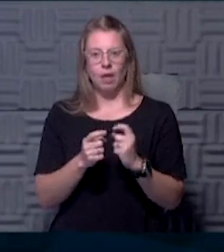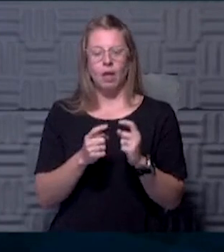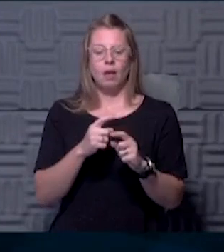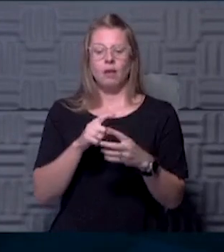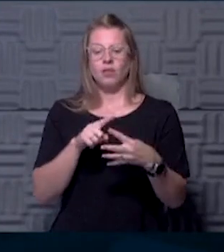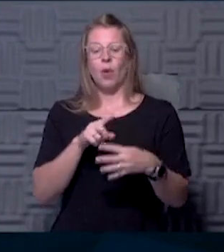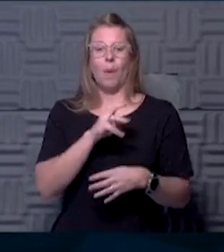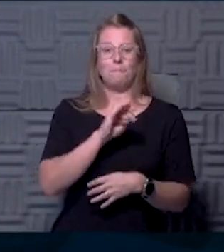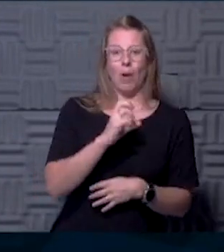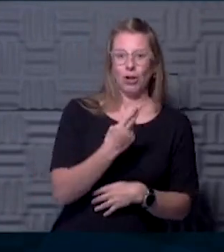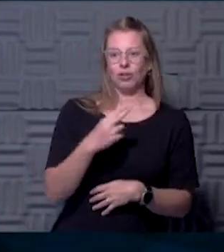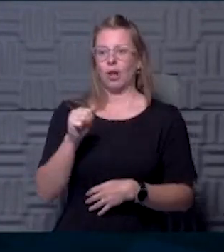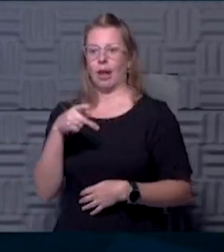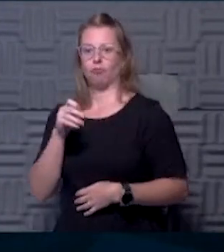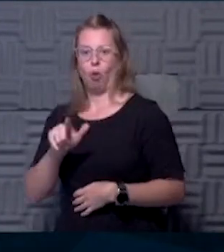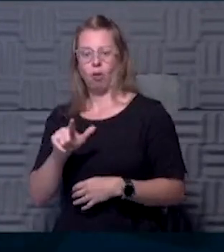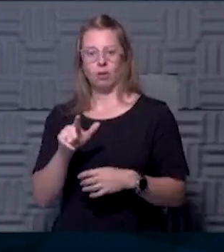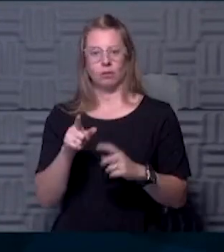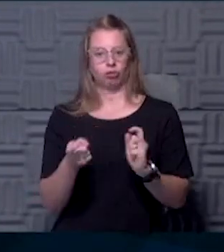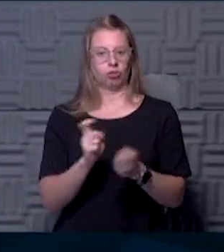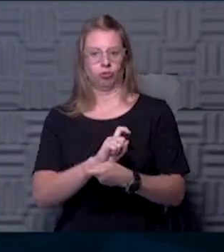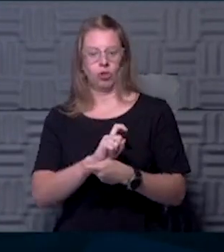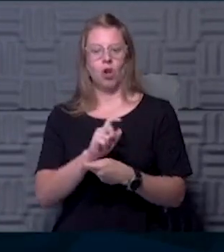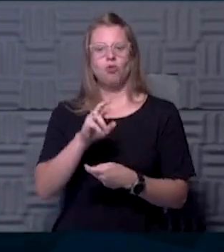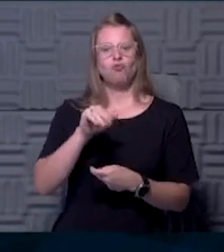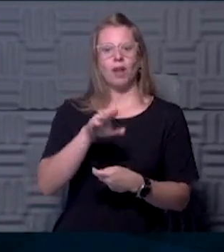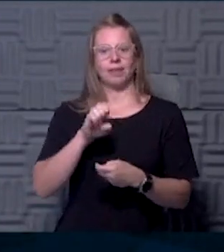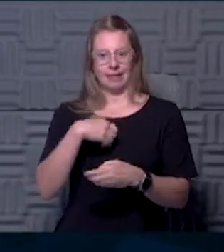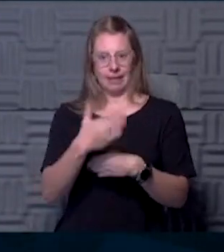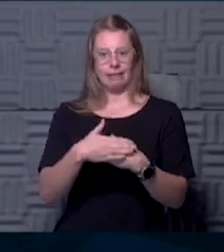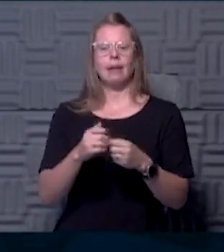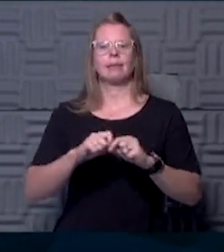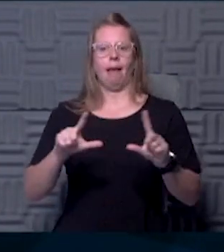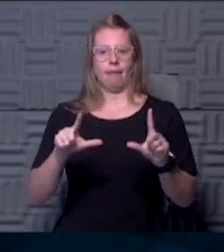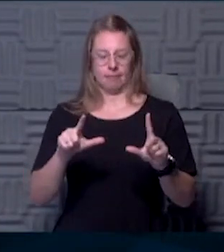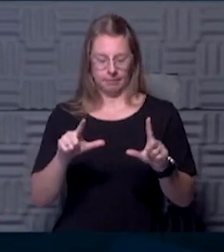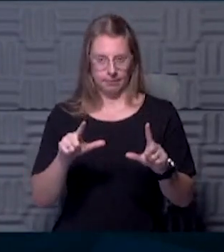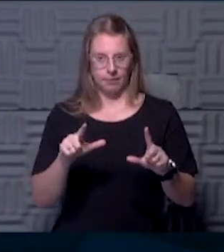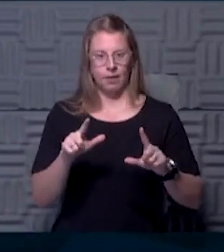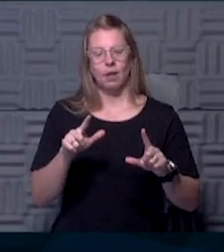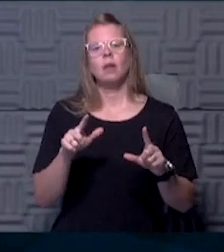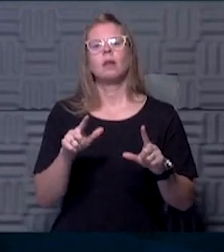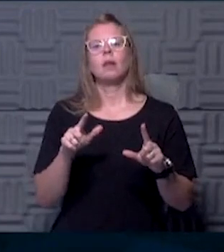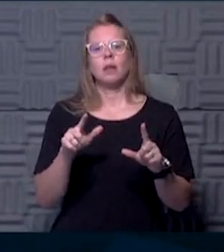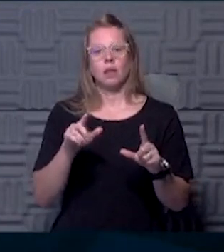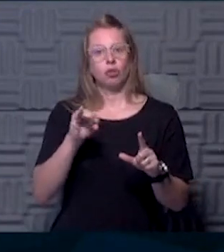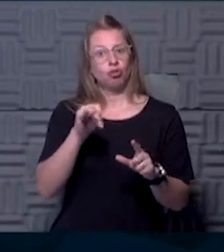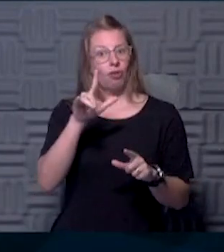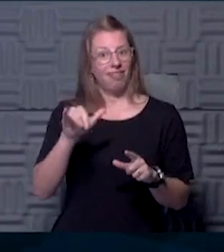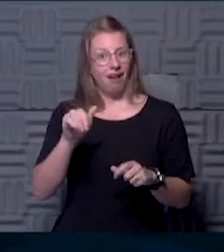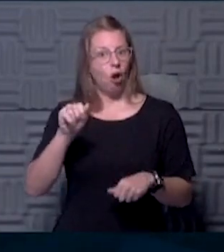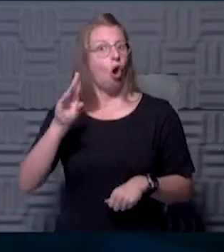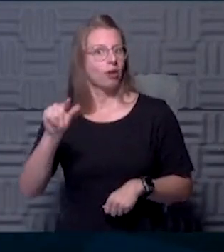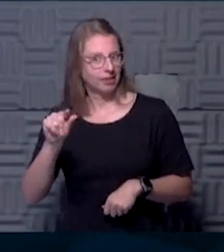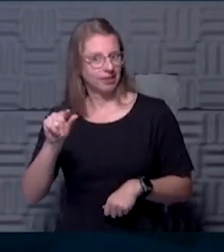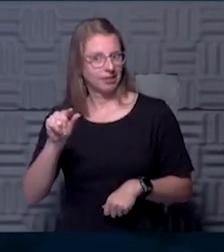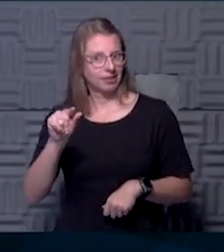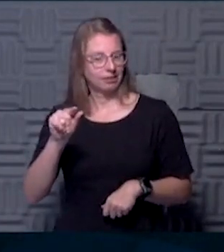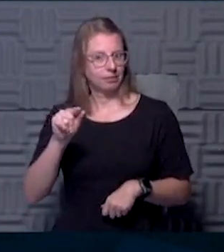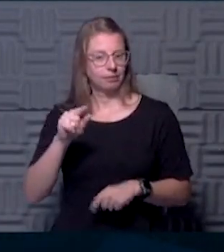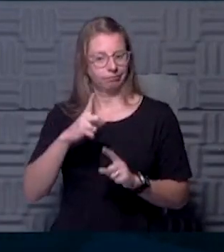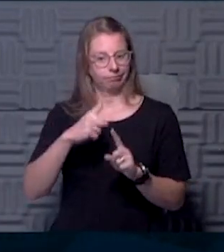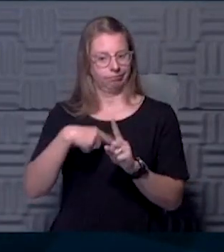March and April, let's look at the same look, patients by race, on the next slide, which will be July and August. So